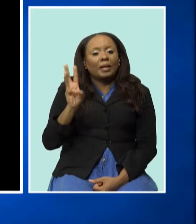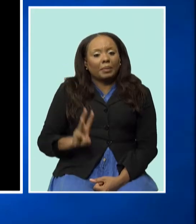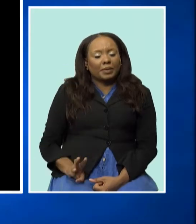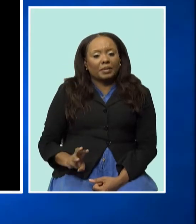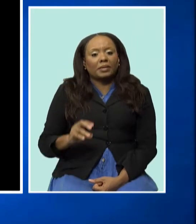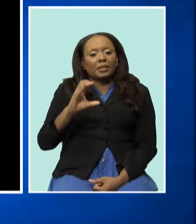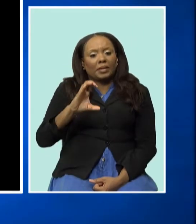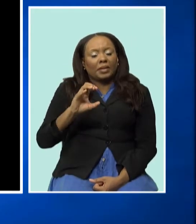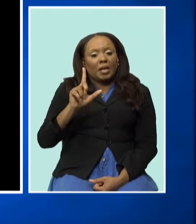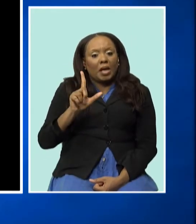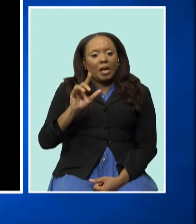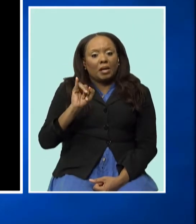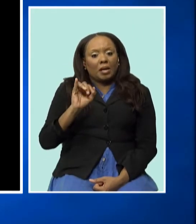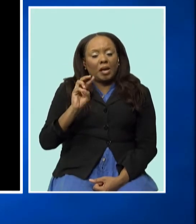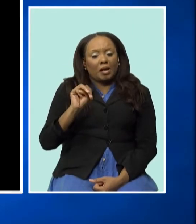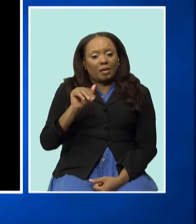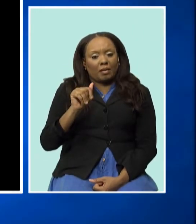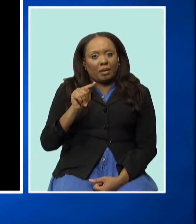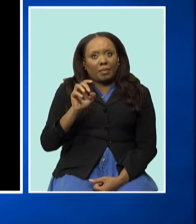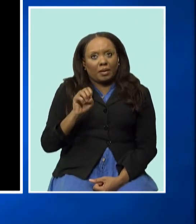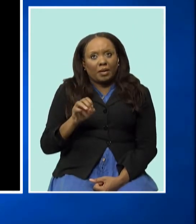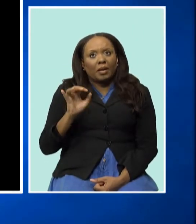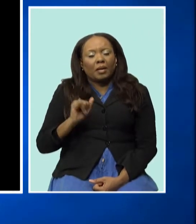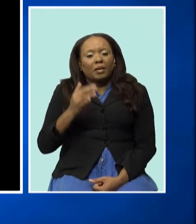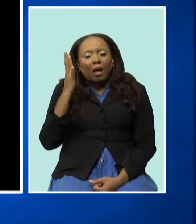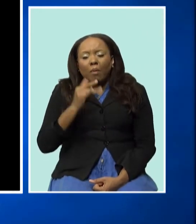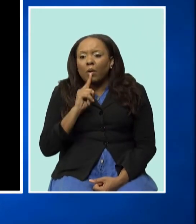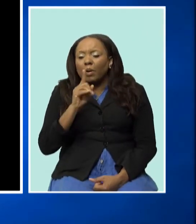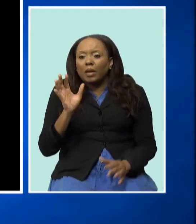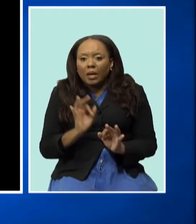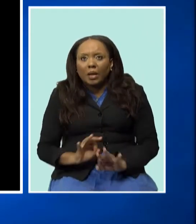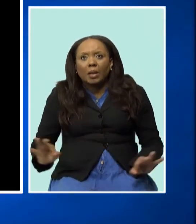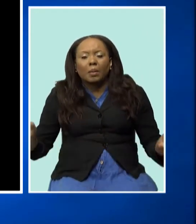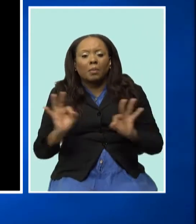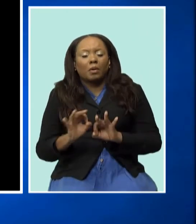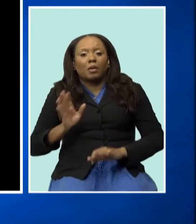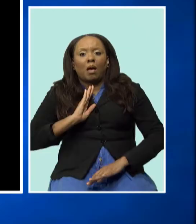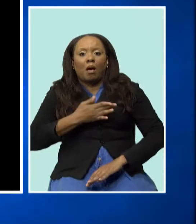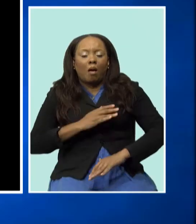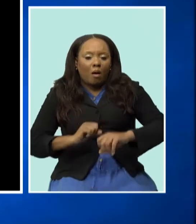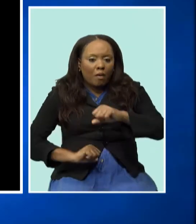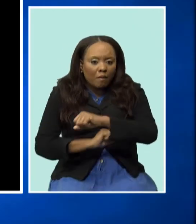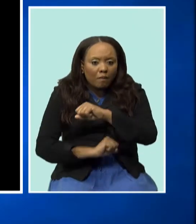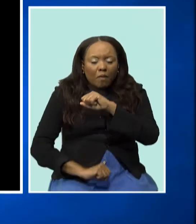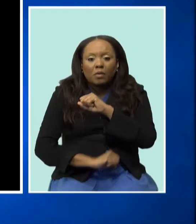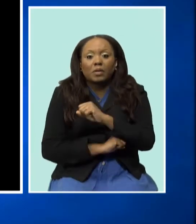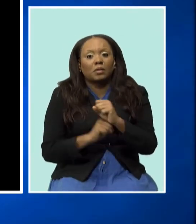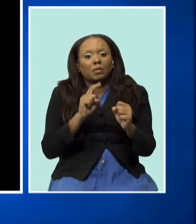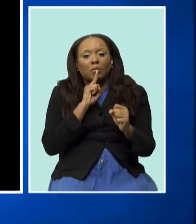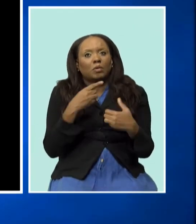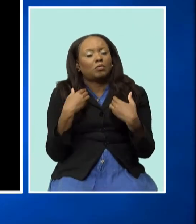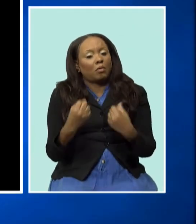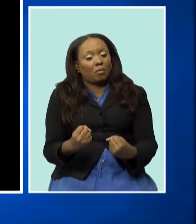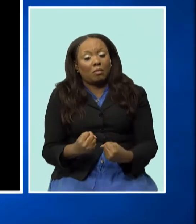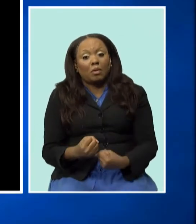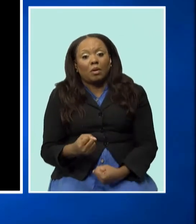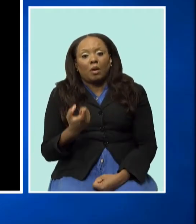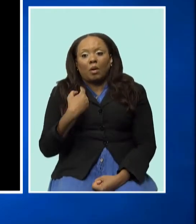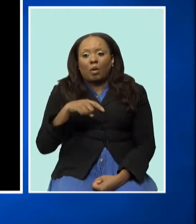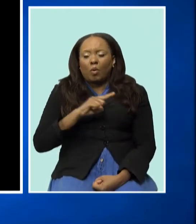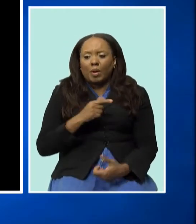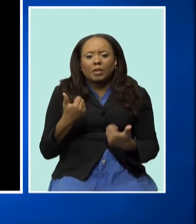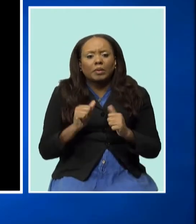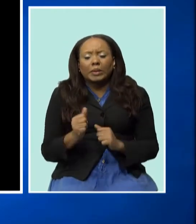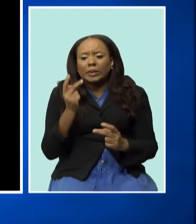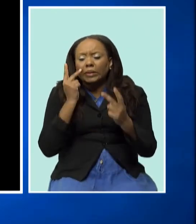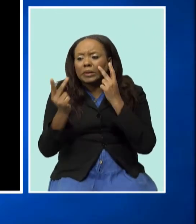why sustainability and circularity should be the foundation upon which our exploration is built. As we explore the ways in